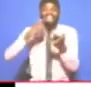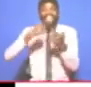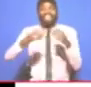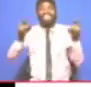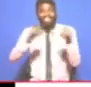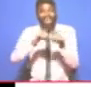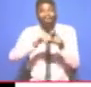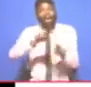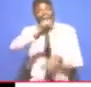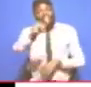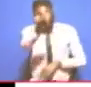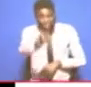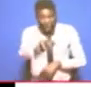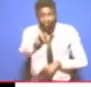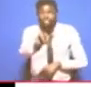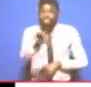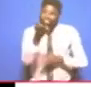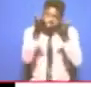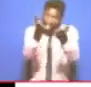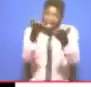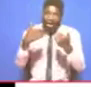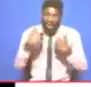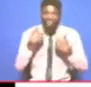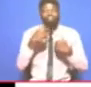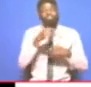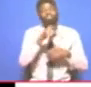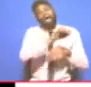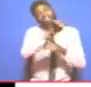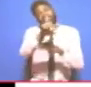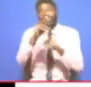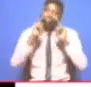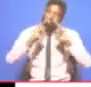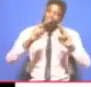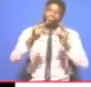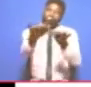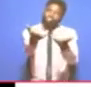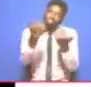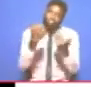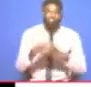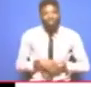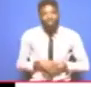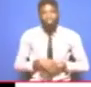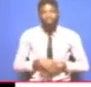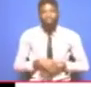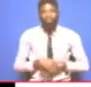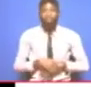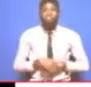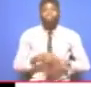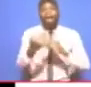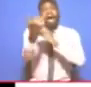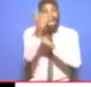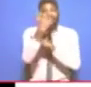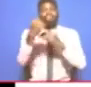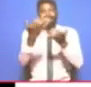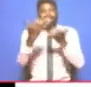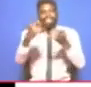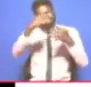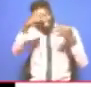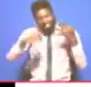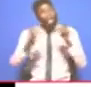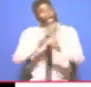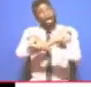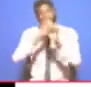somebody who you reached out to for peace and has asked you for nothing and supported you and helped